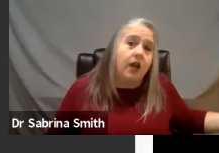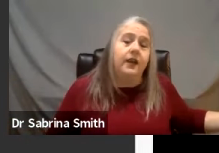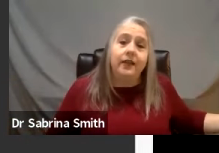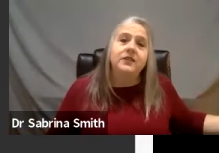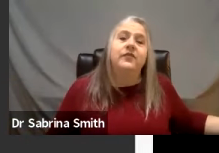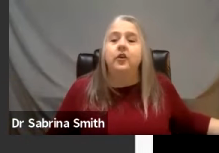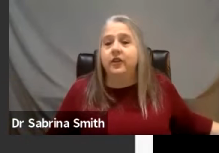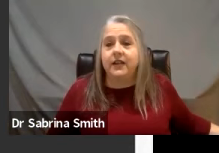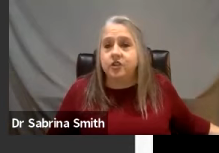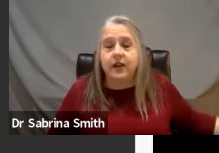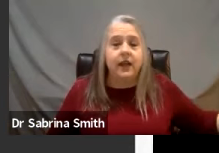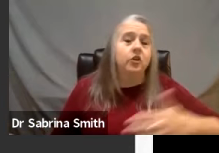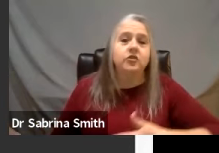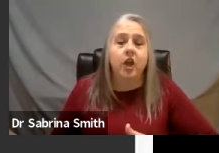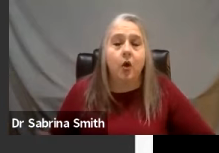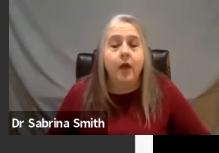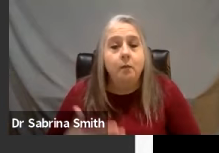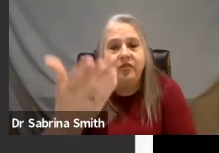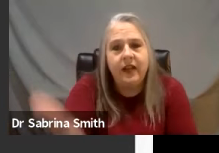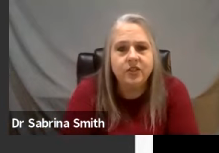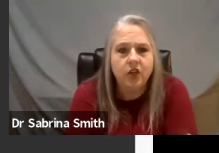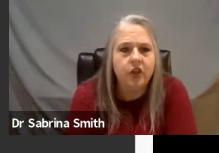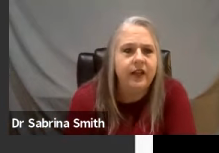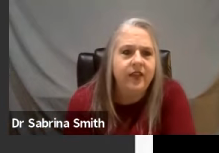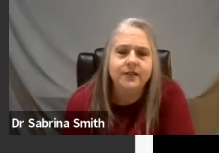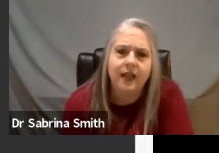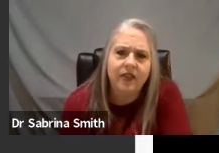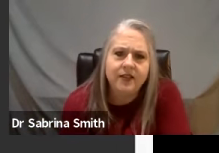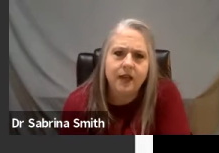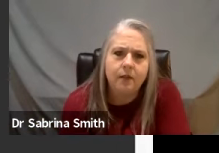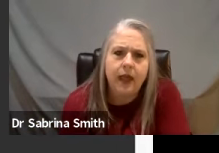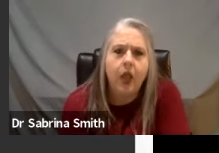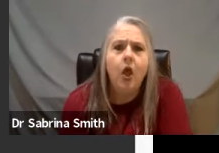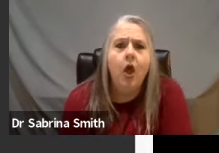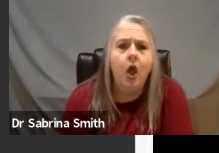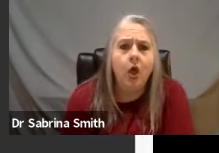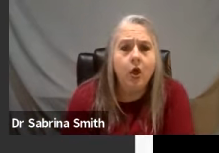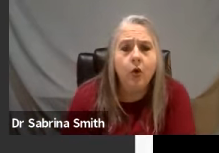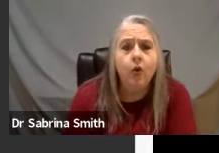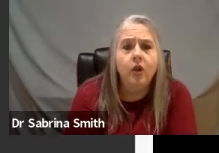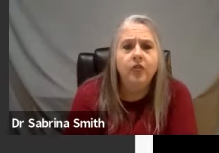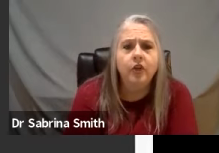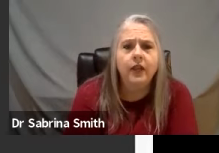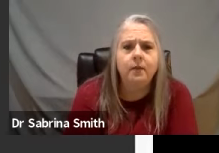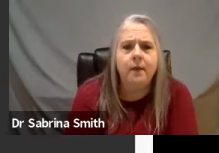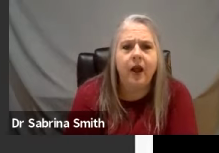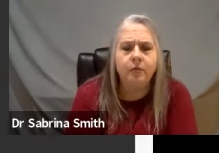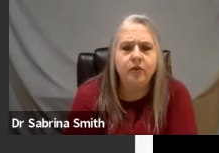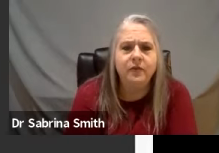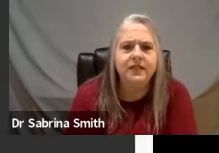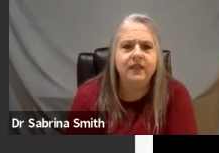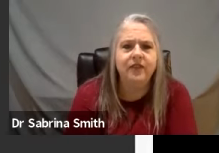ever done in this field. And I started out years ago, but then I started looking at things like this and I'm like, oh, they're looking at my